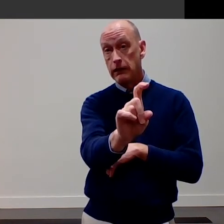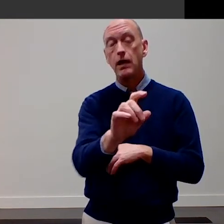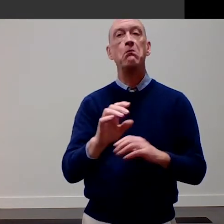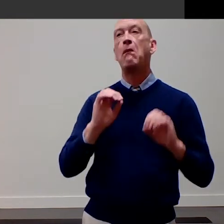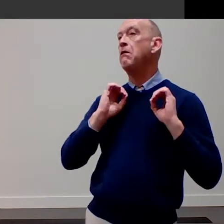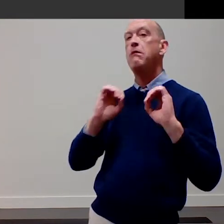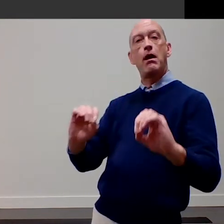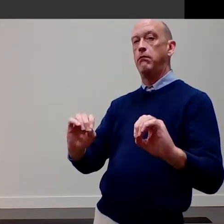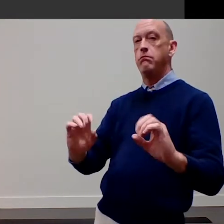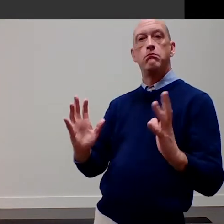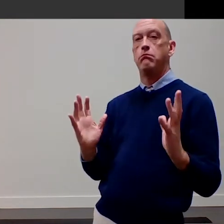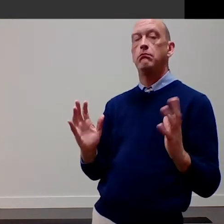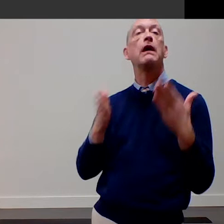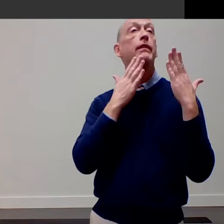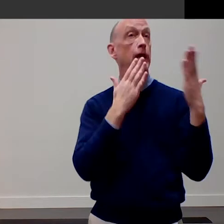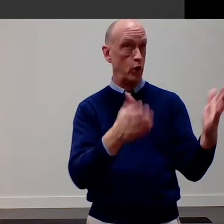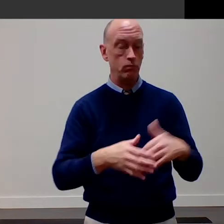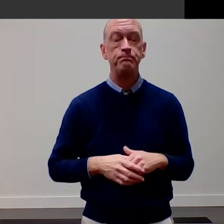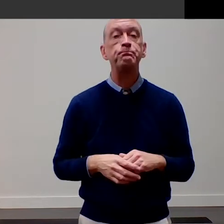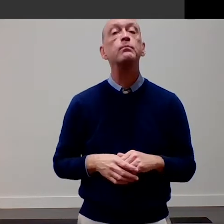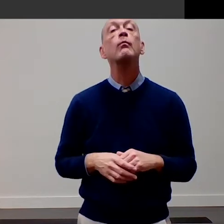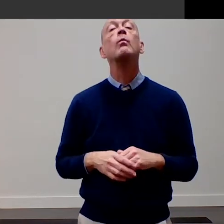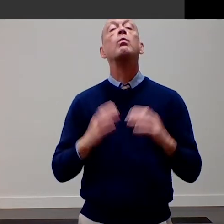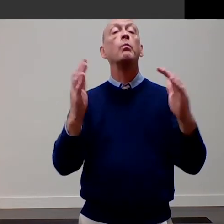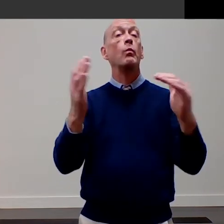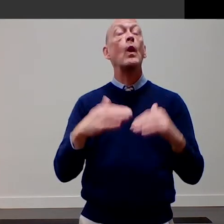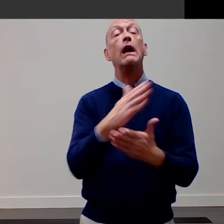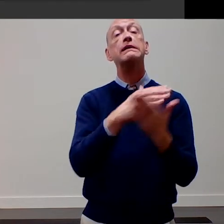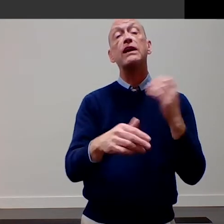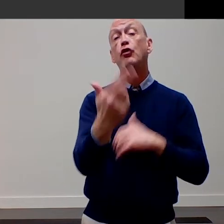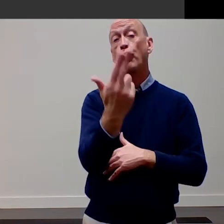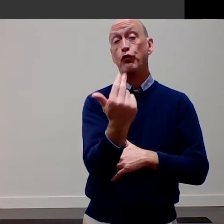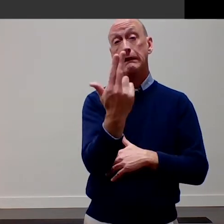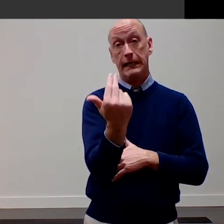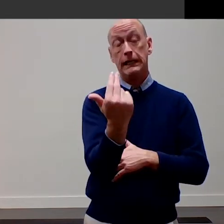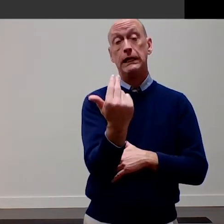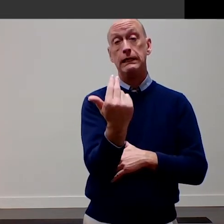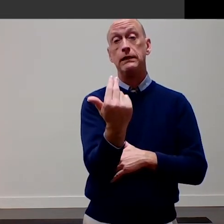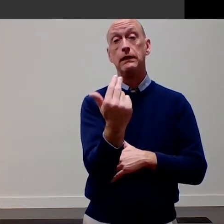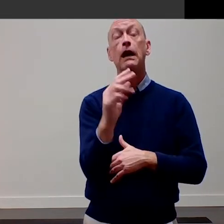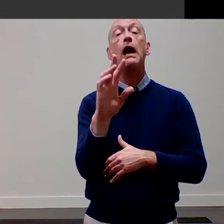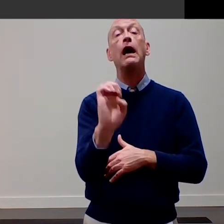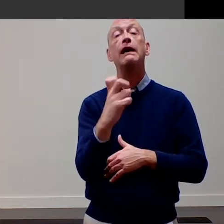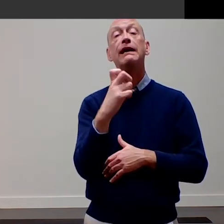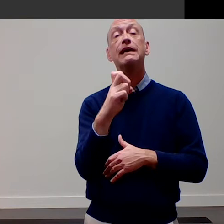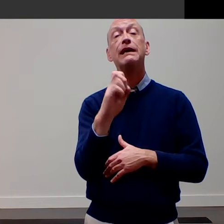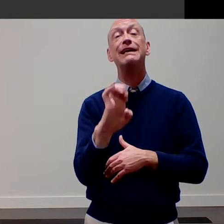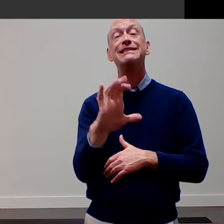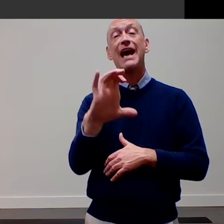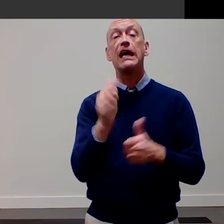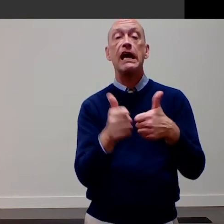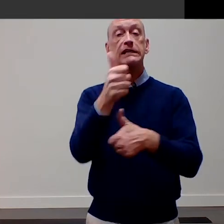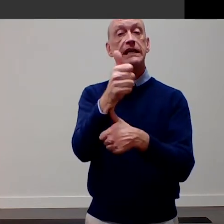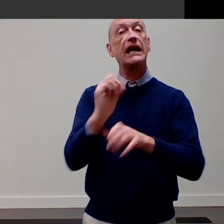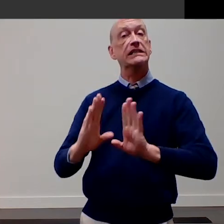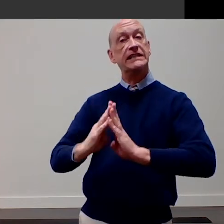There are none. Thank you. Section 13, is executive session.